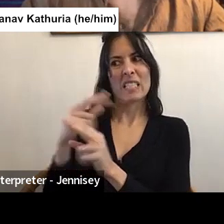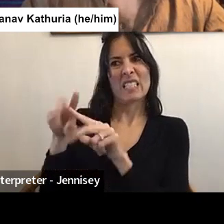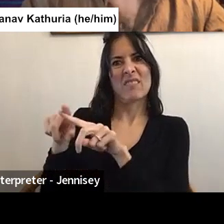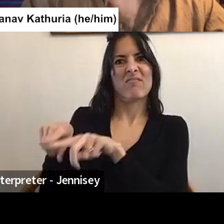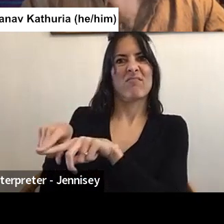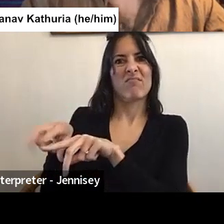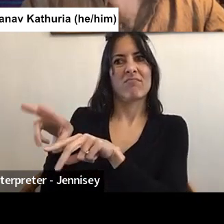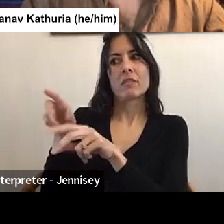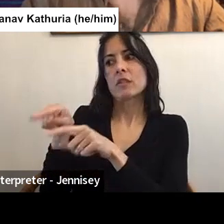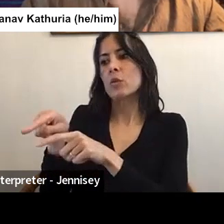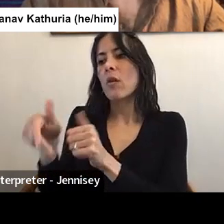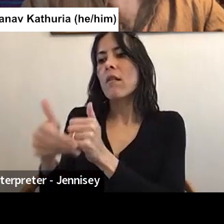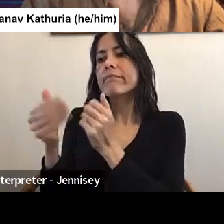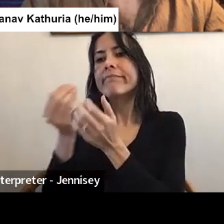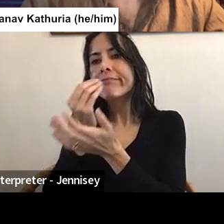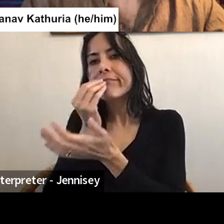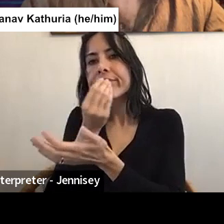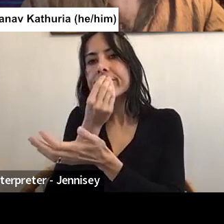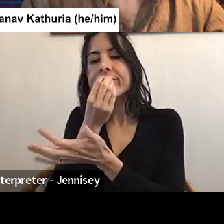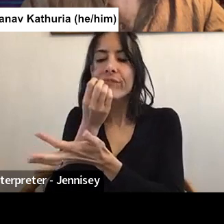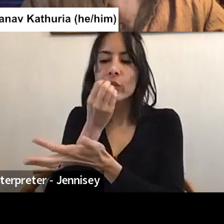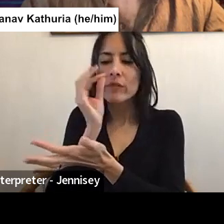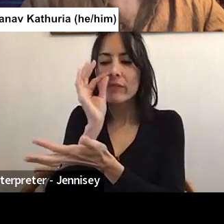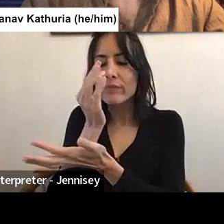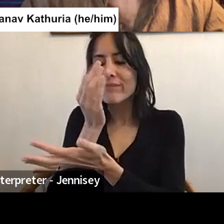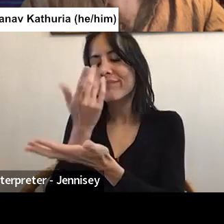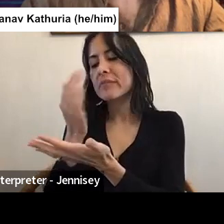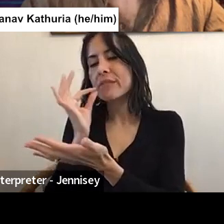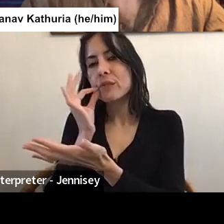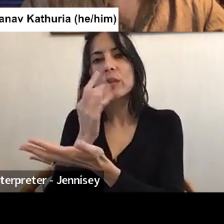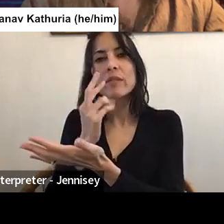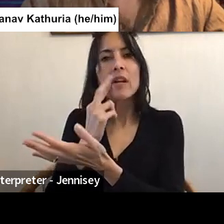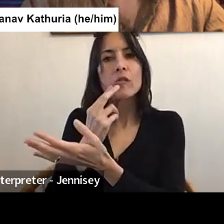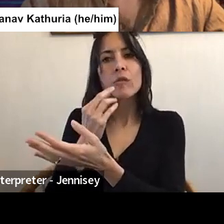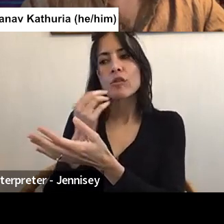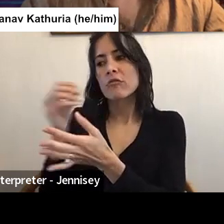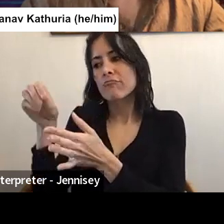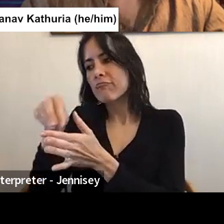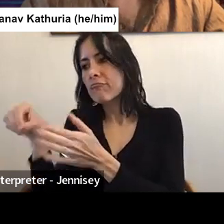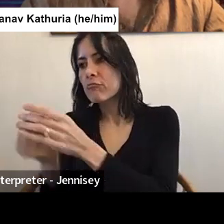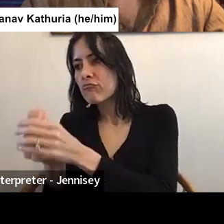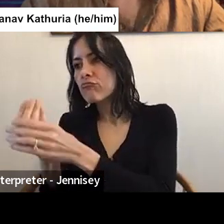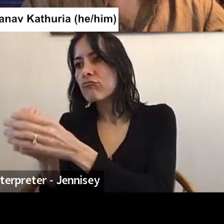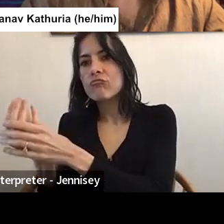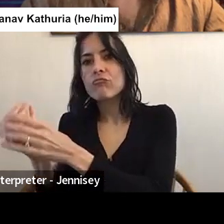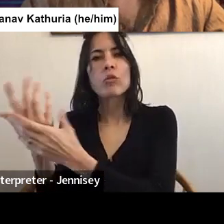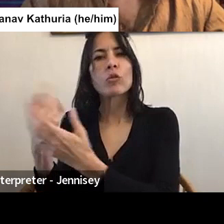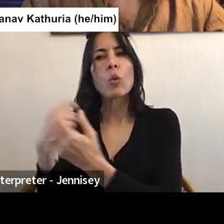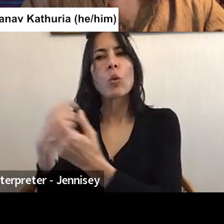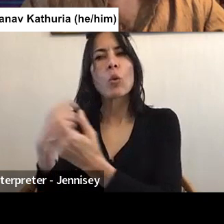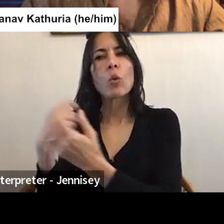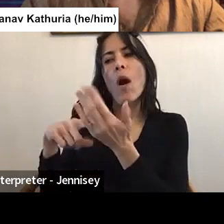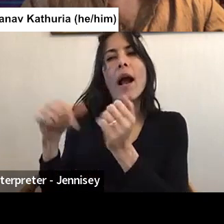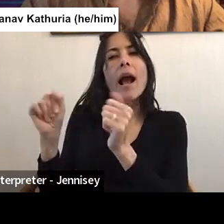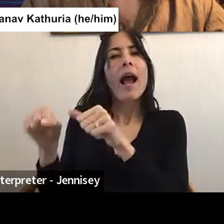have fresh produce and berries. And we're experimenting with what you can actually grow beyond the traditional things that grow inside